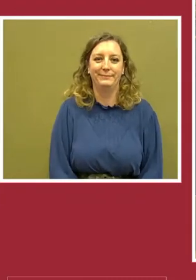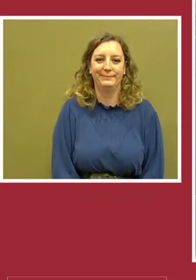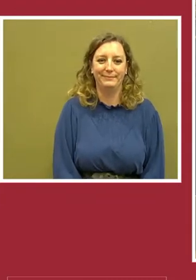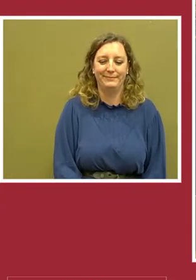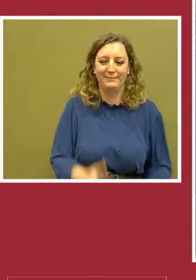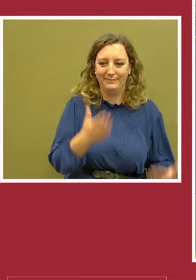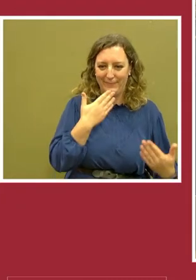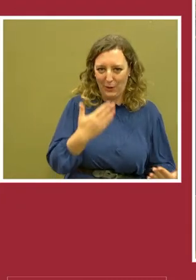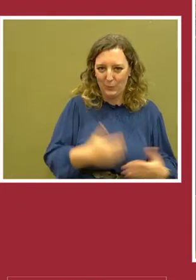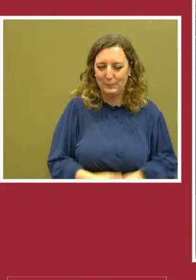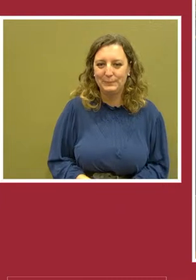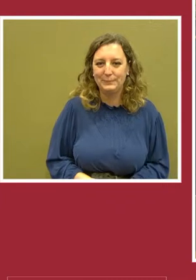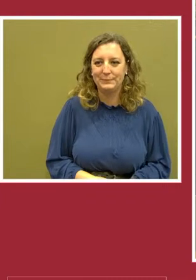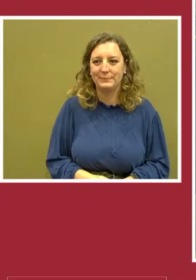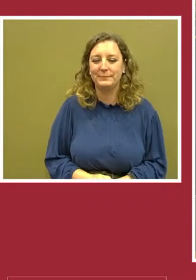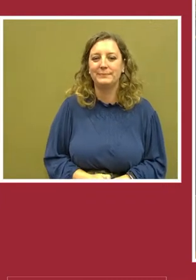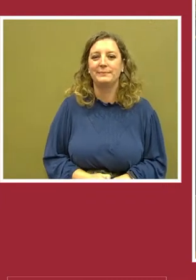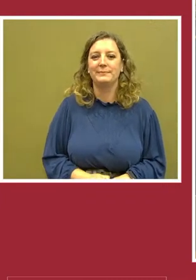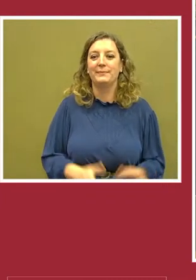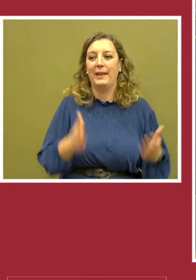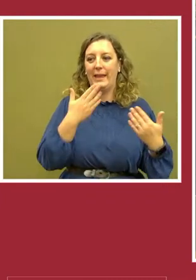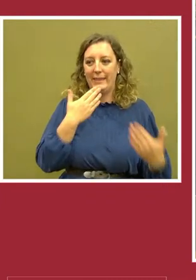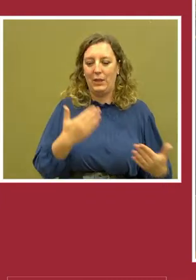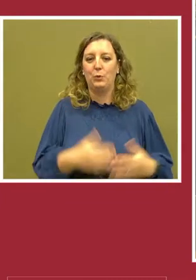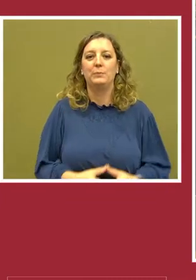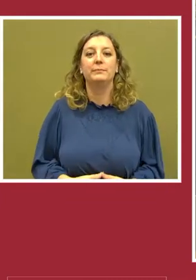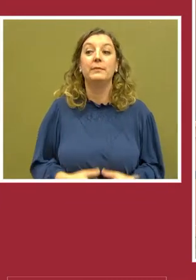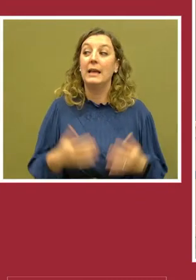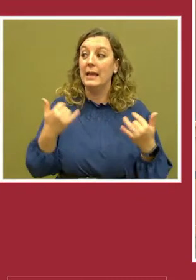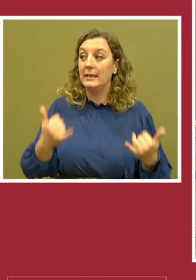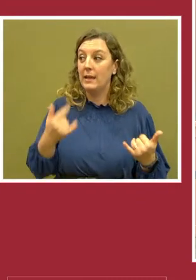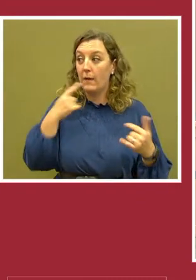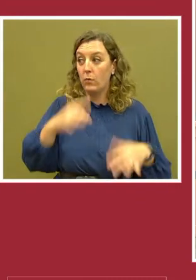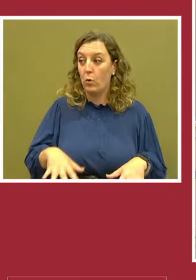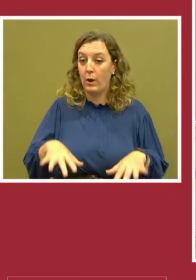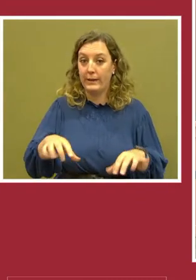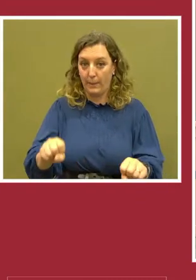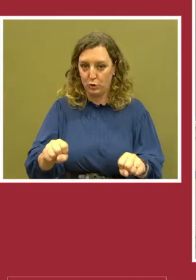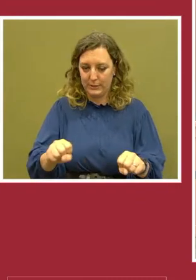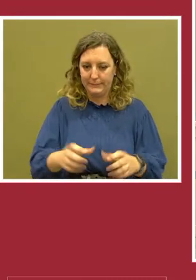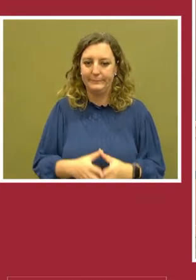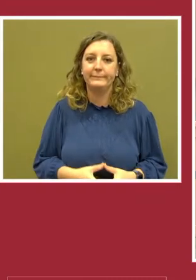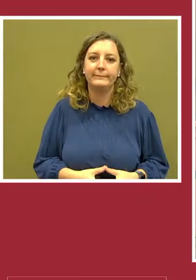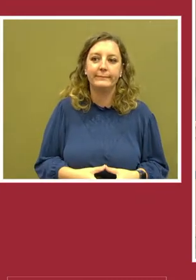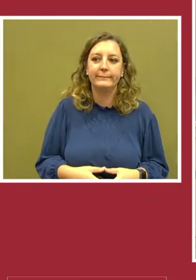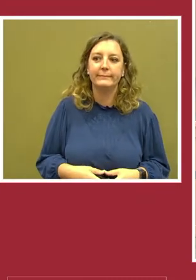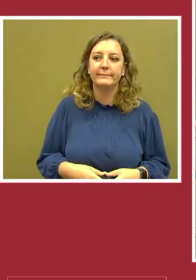2022. Thank you. Thank you. And now for adoptions.